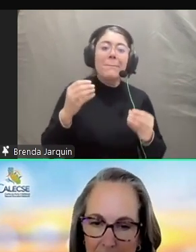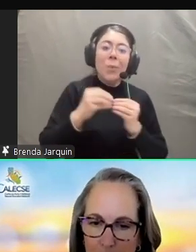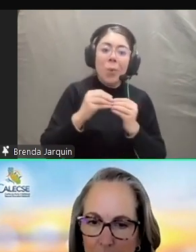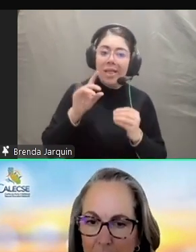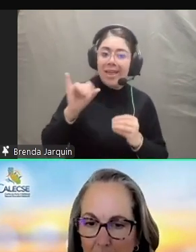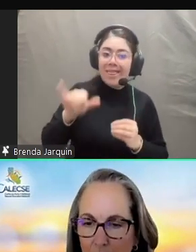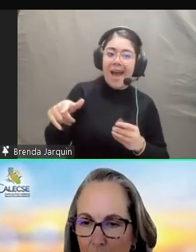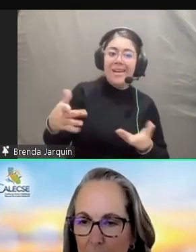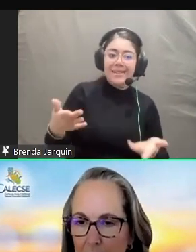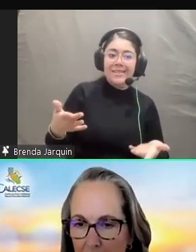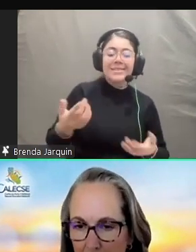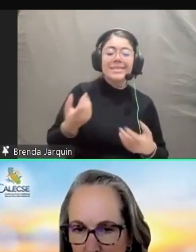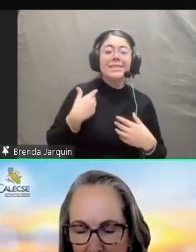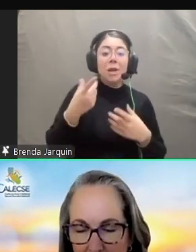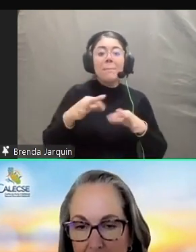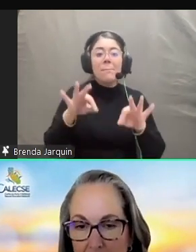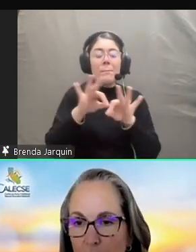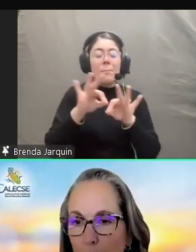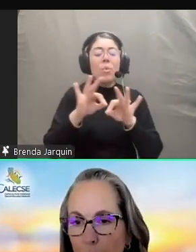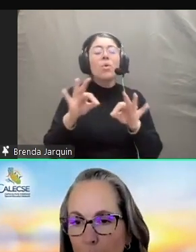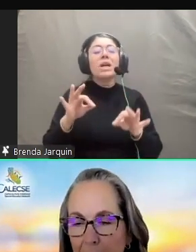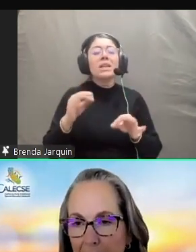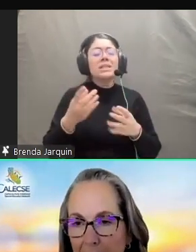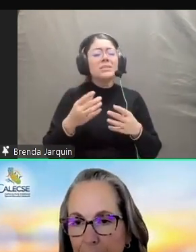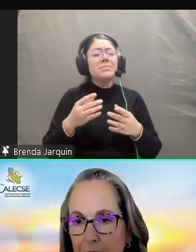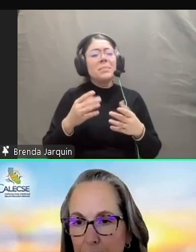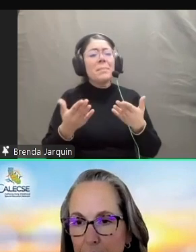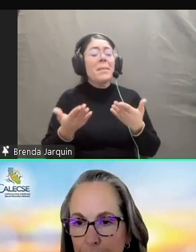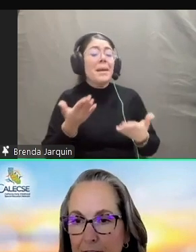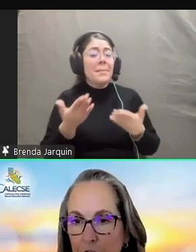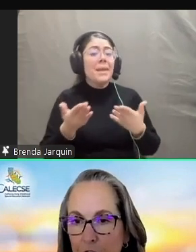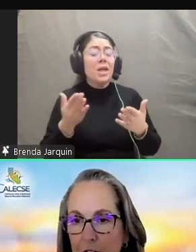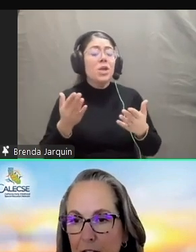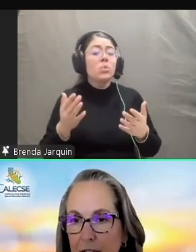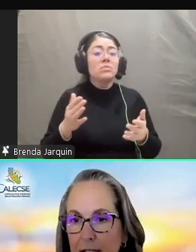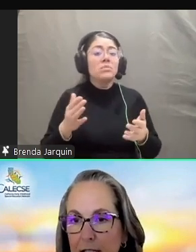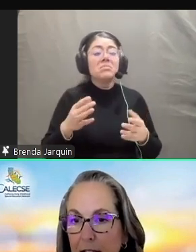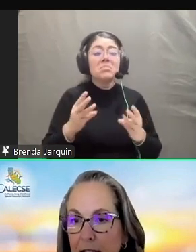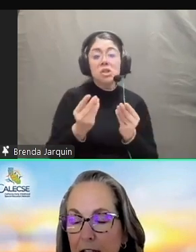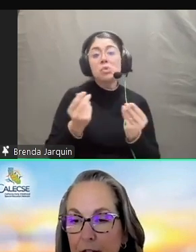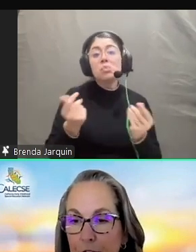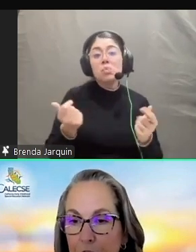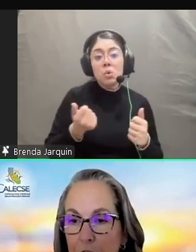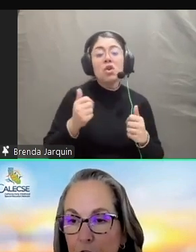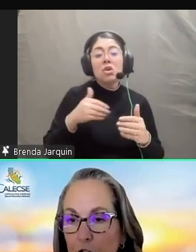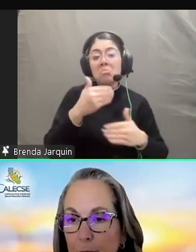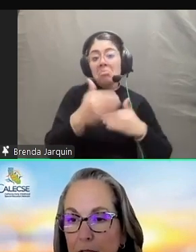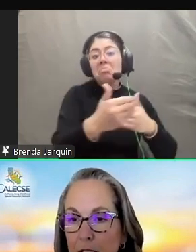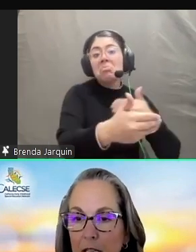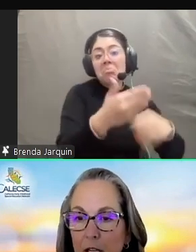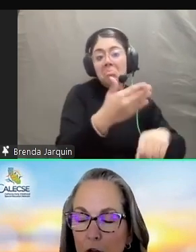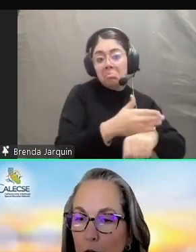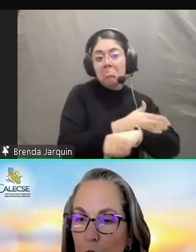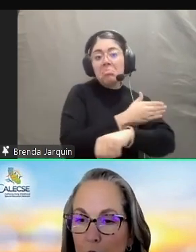it sustainable across time. So what we have in this first section is if you've determined who